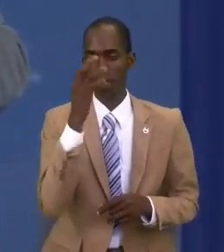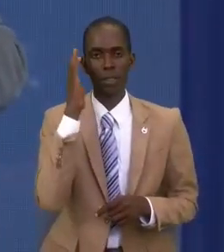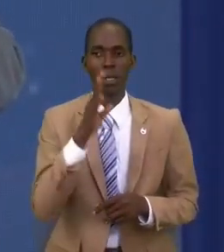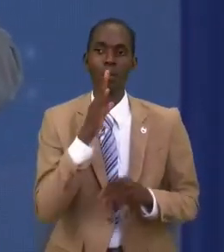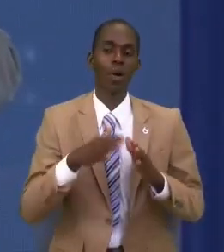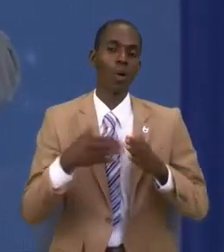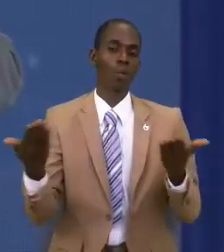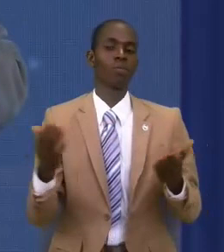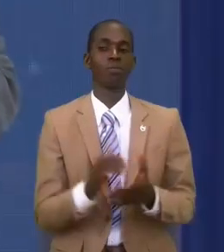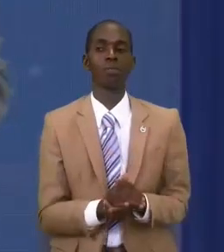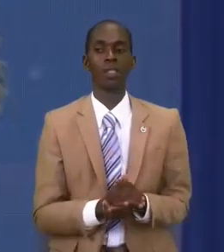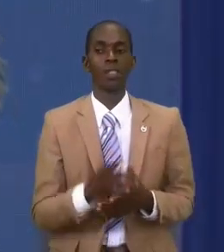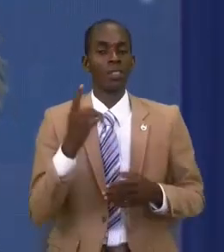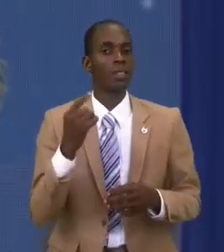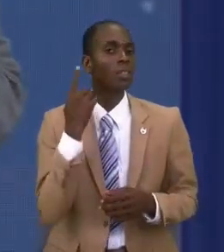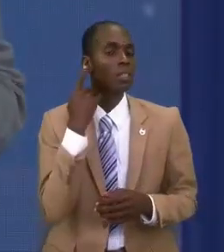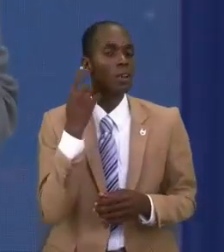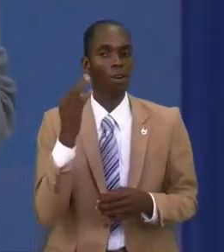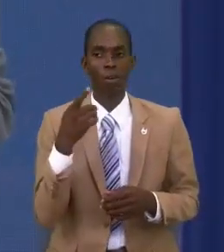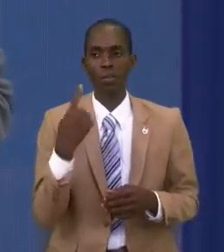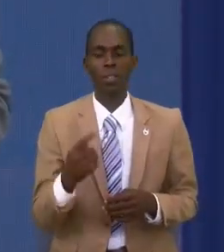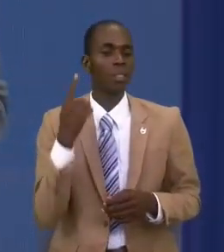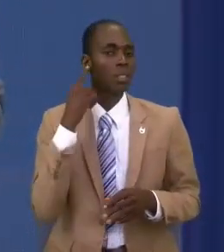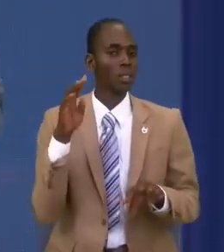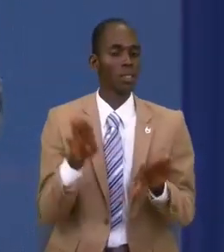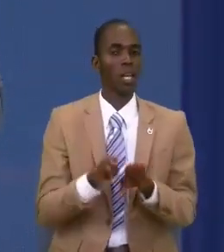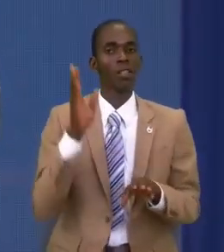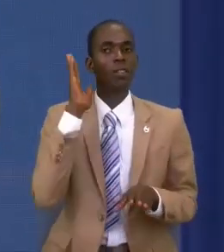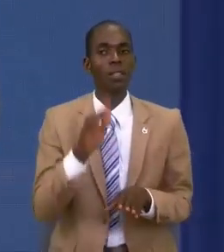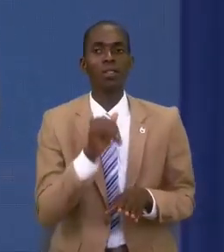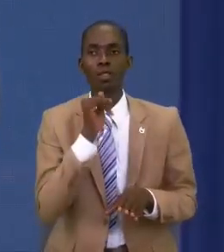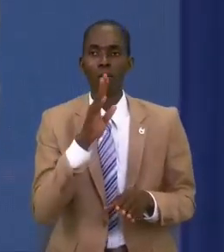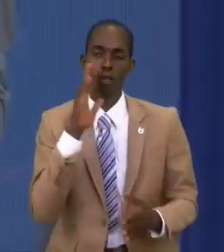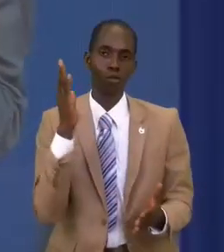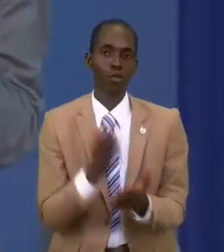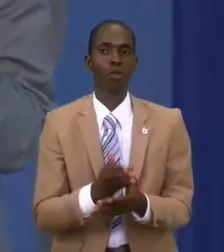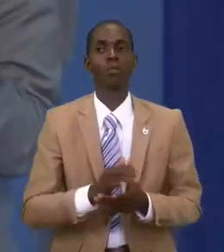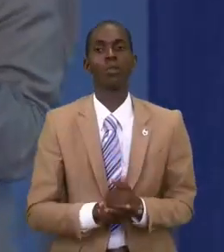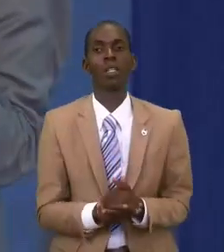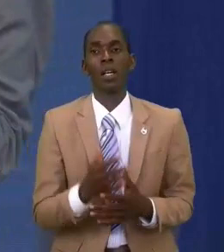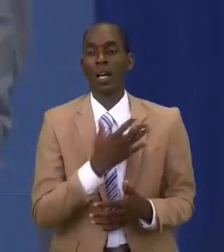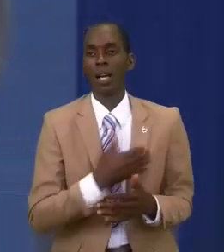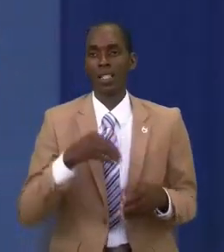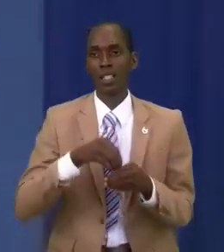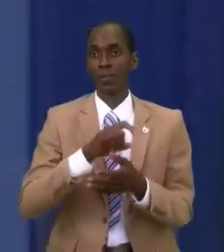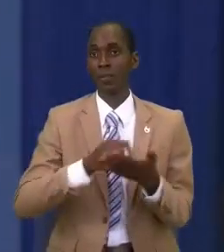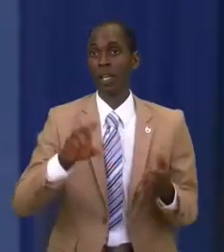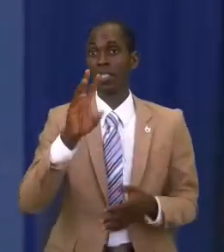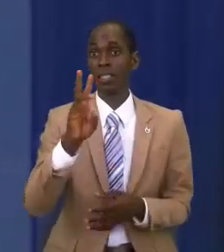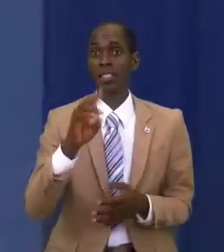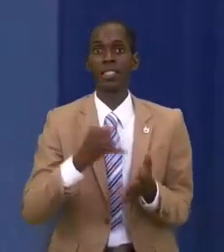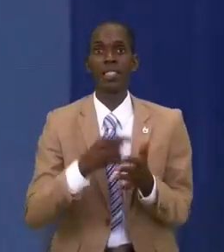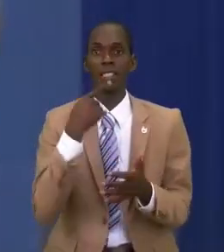deaf shall be unstopped. And then in verse 6, it tells us in verse 6, then shall